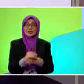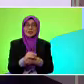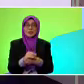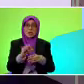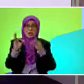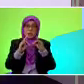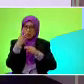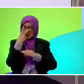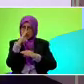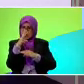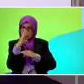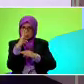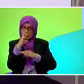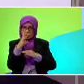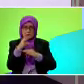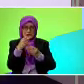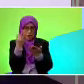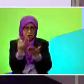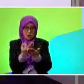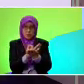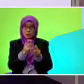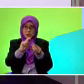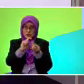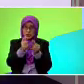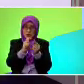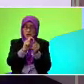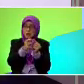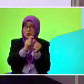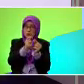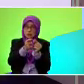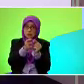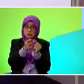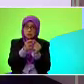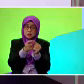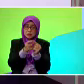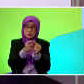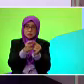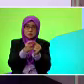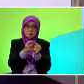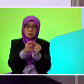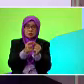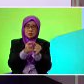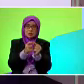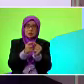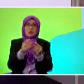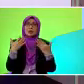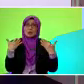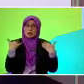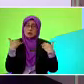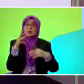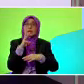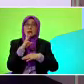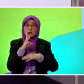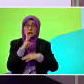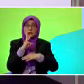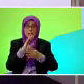are really wet. It is only fresh for one day. If you do not store it properly, you do not keep it properly, it will